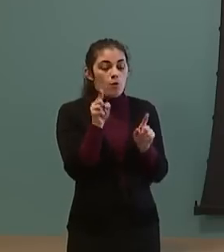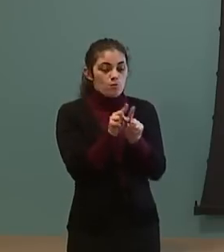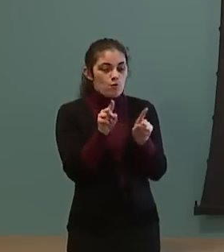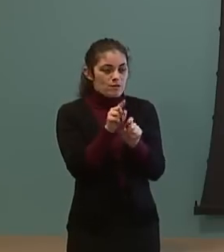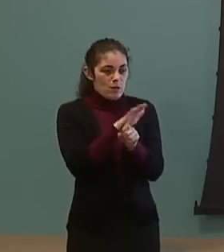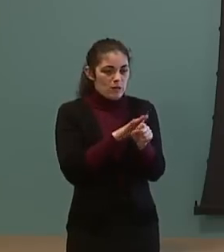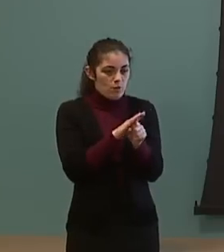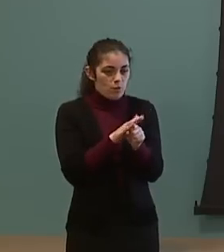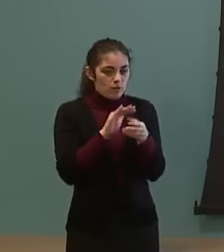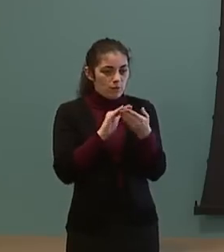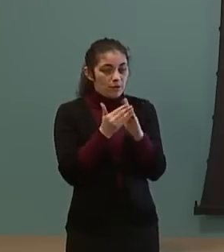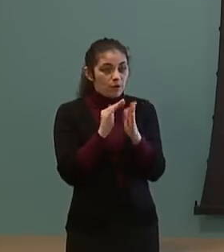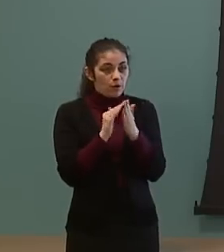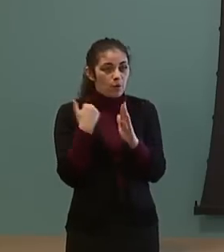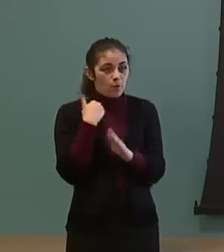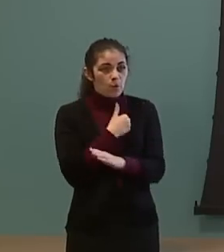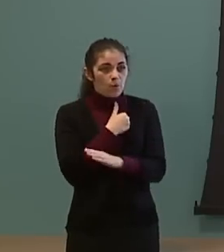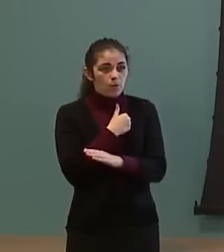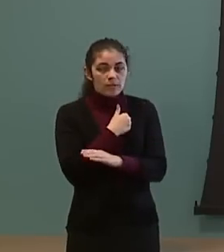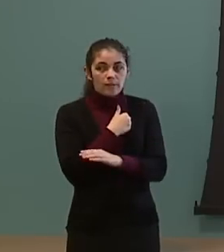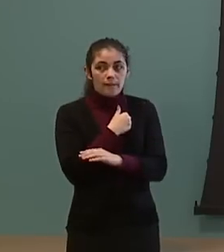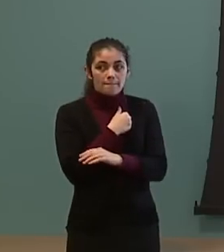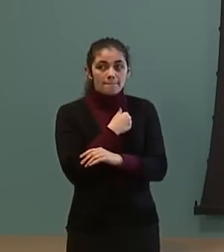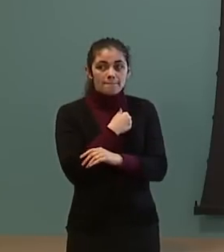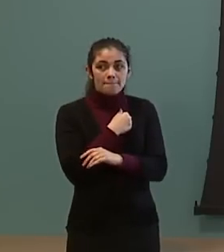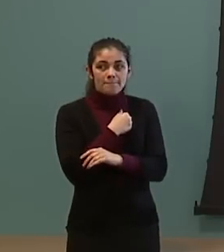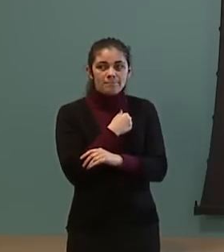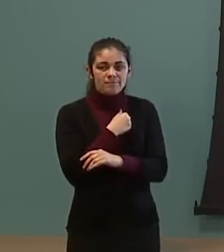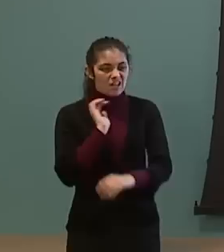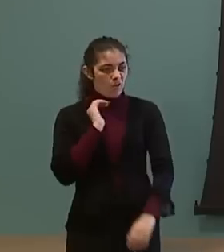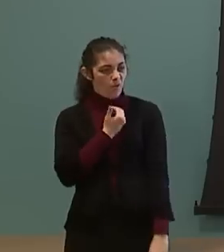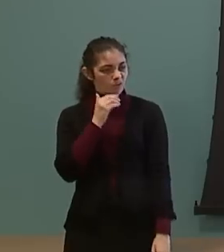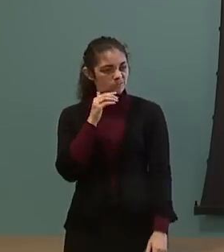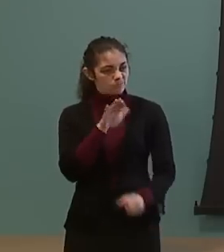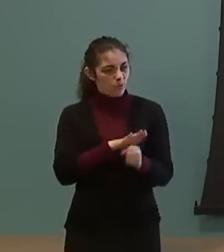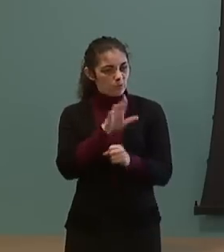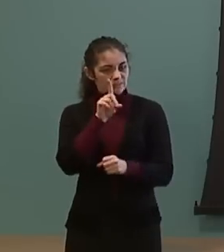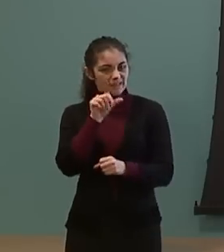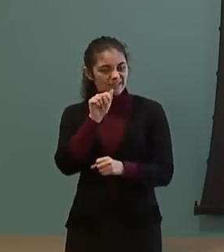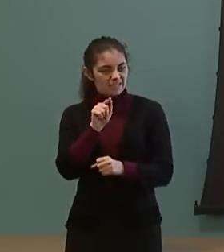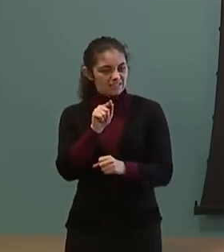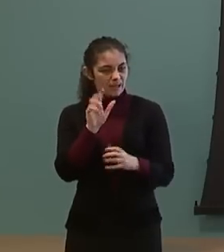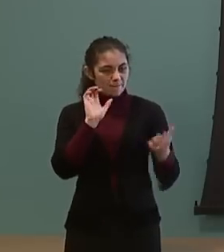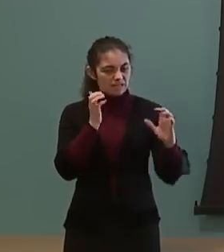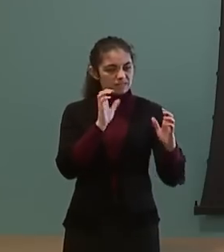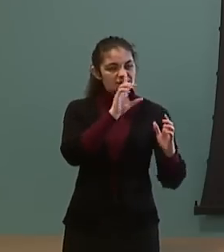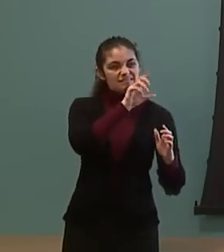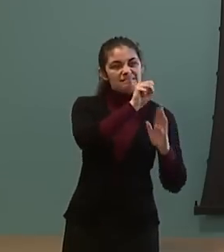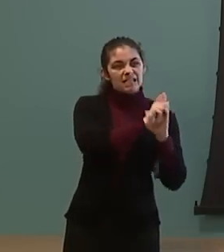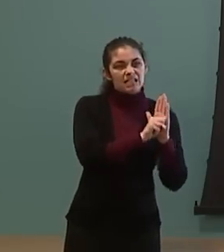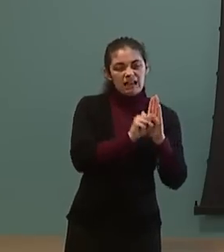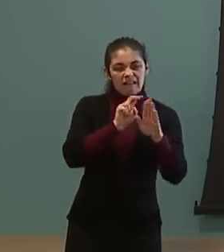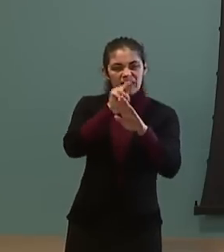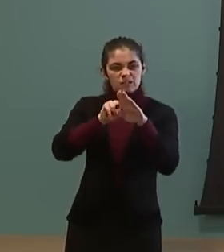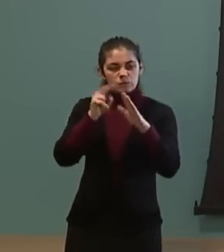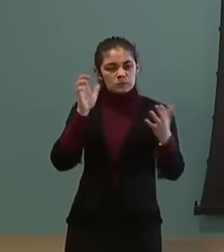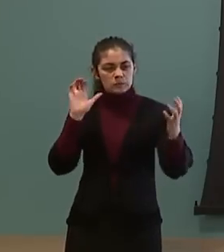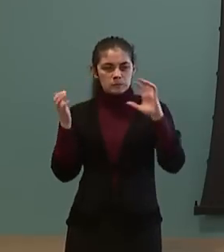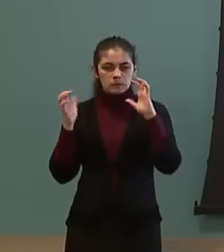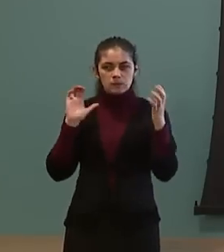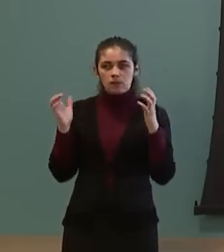local community, we are, what does our local data look like in comparison to the state and then nationally?